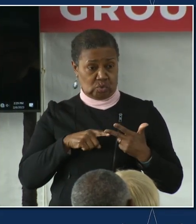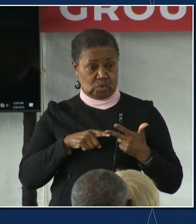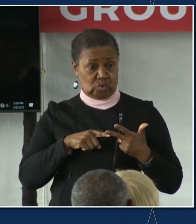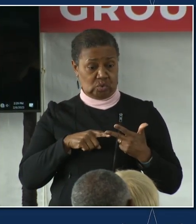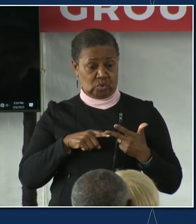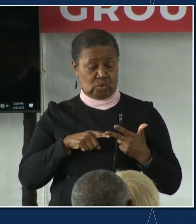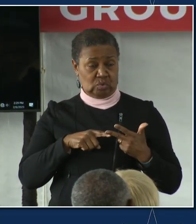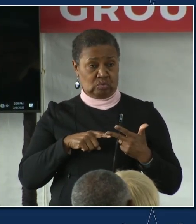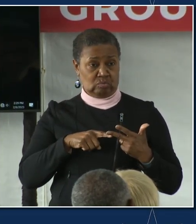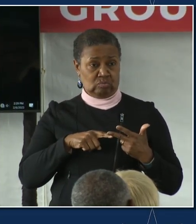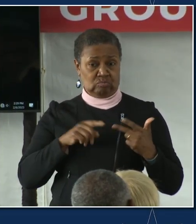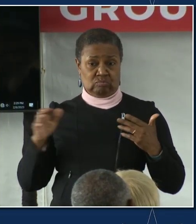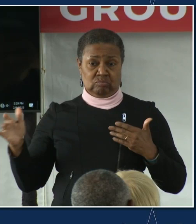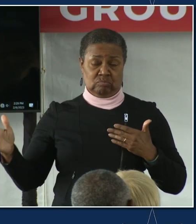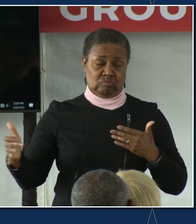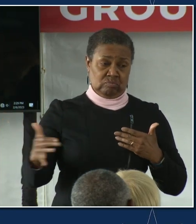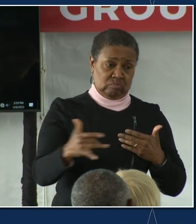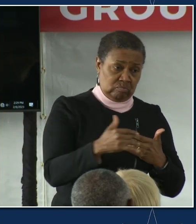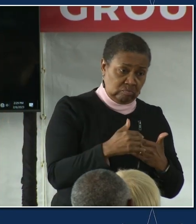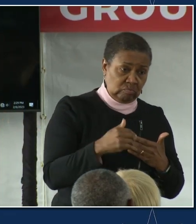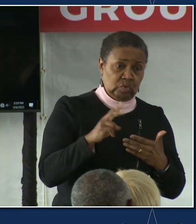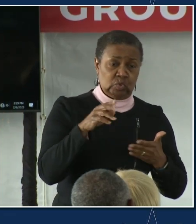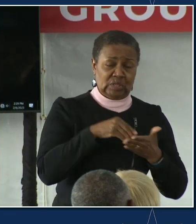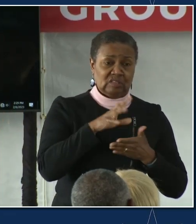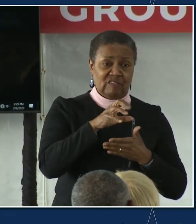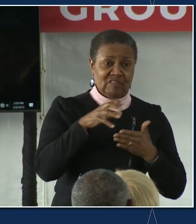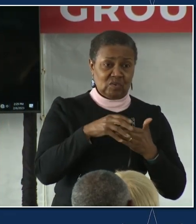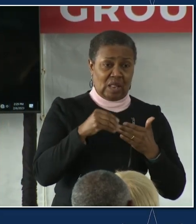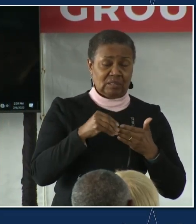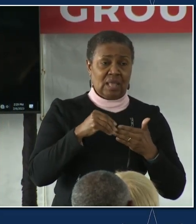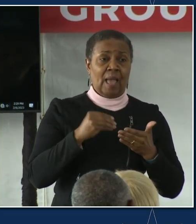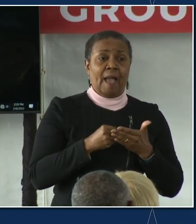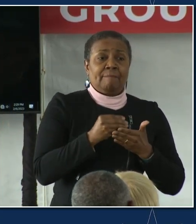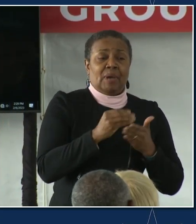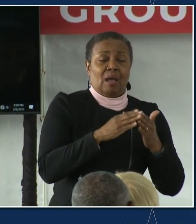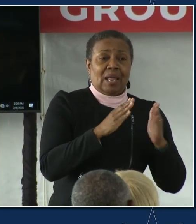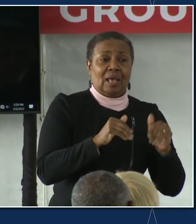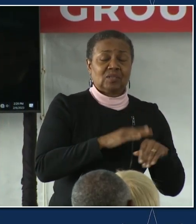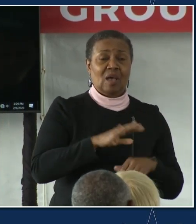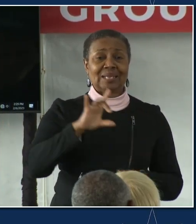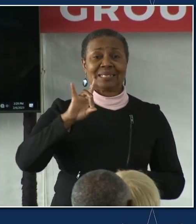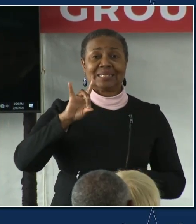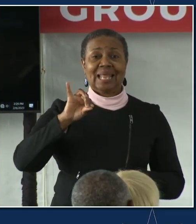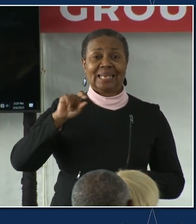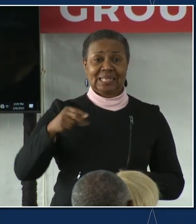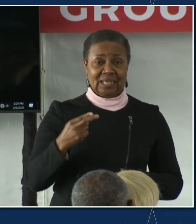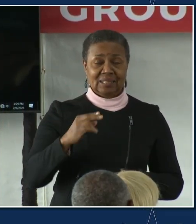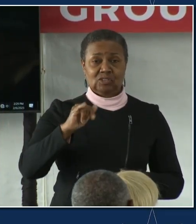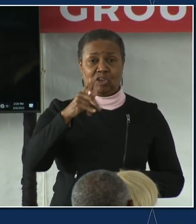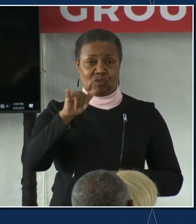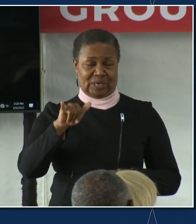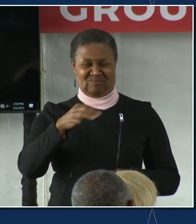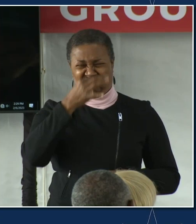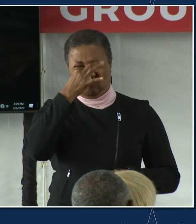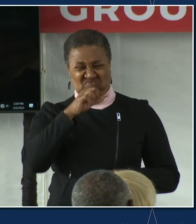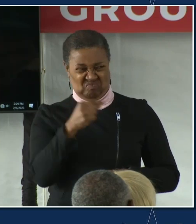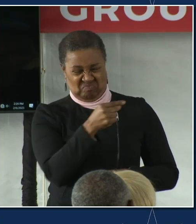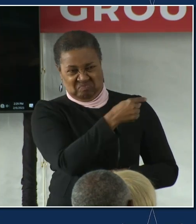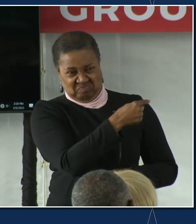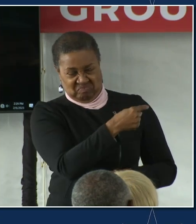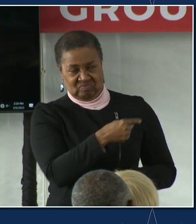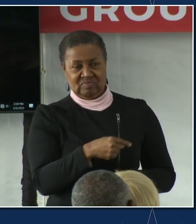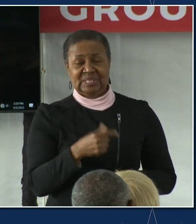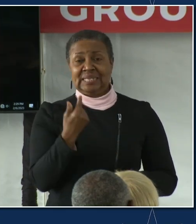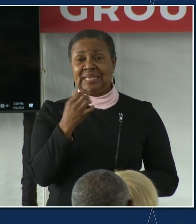put $2,500 together to buy a house on 80th and Jeffrey, right down the block,